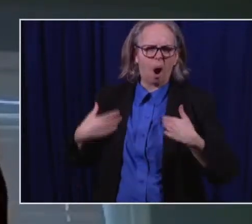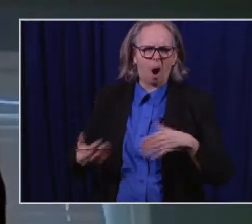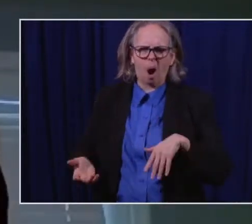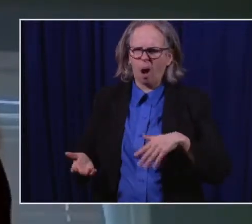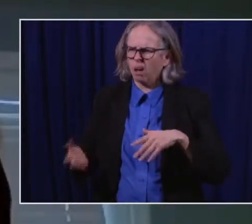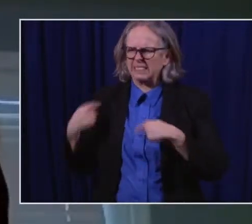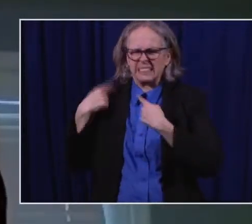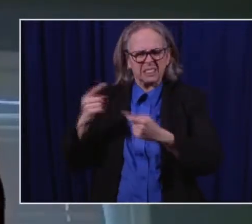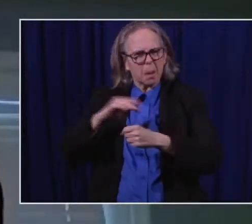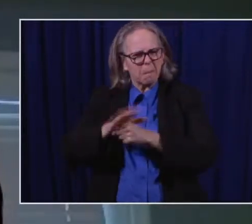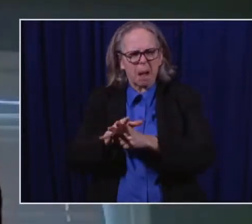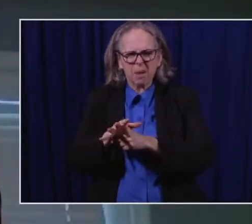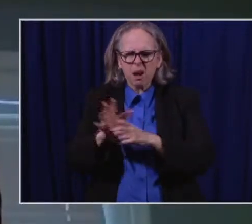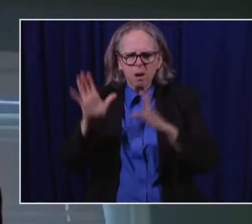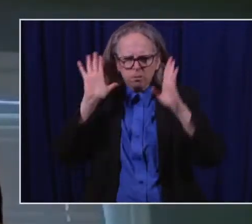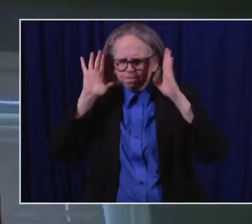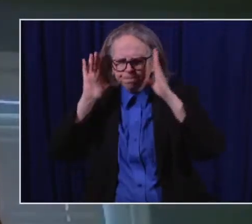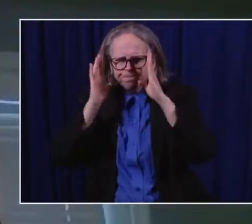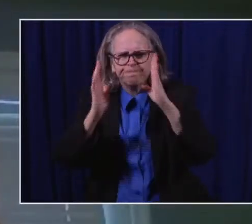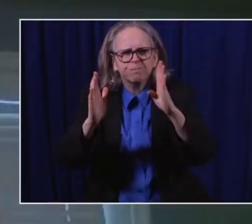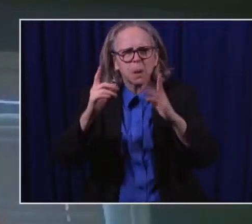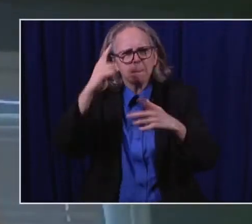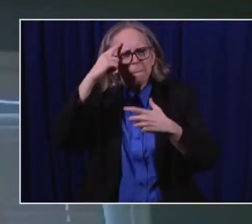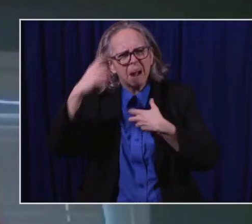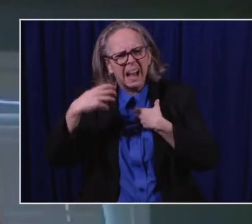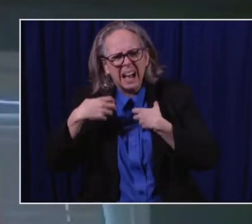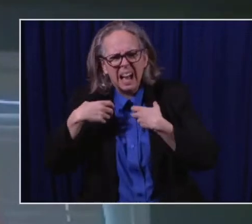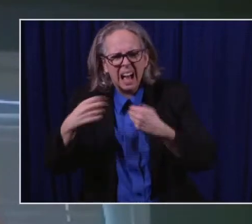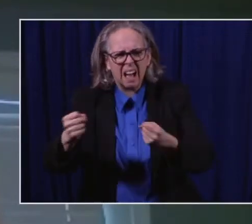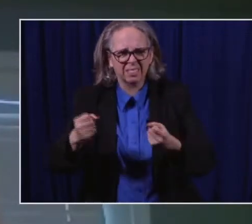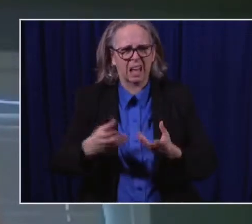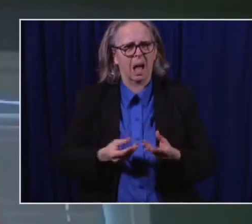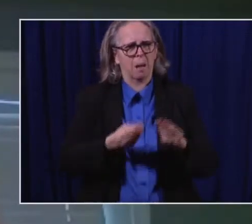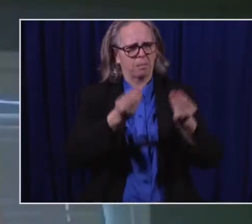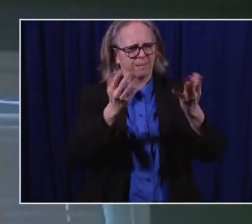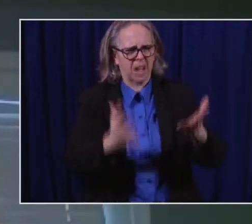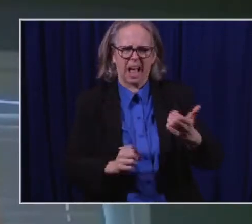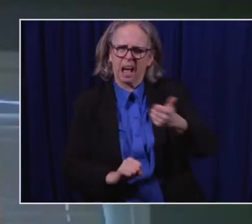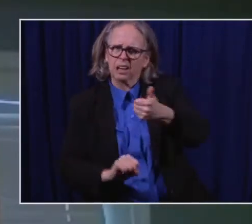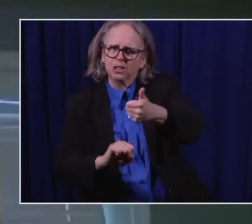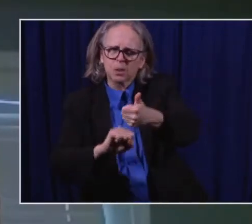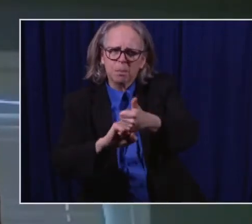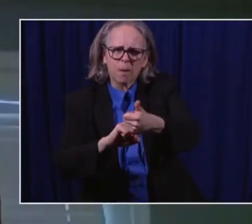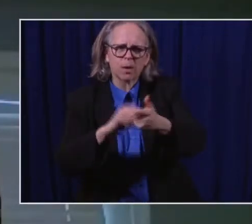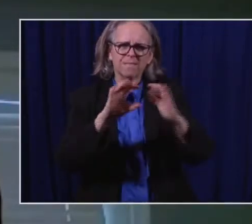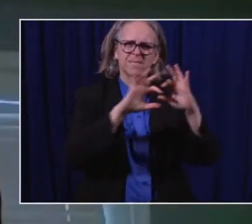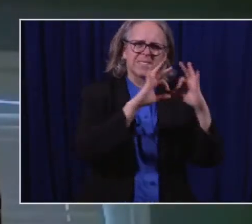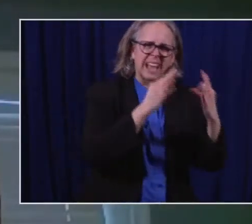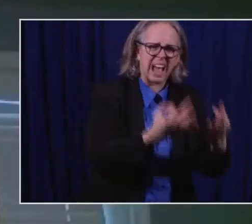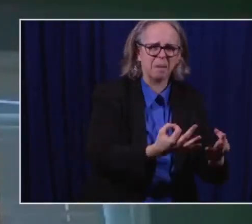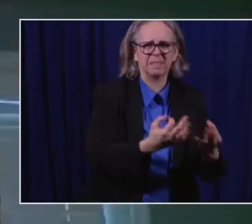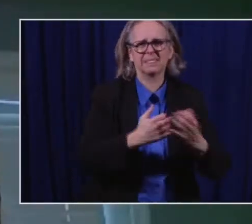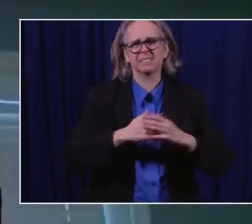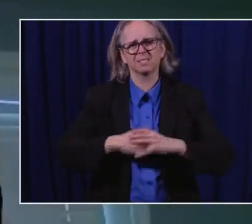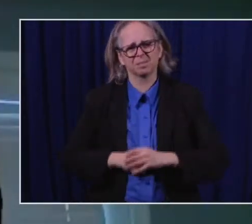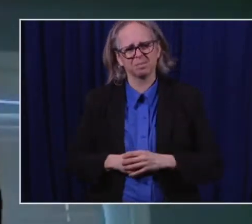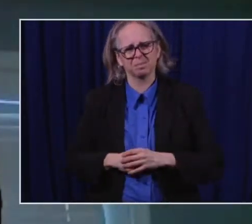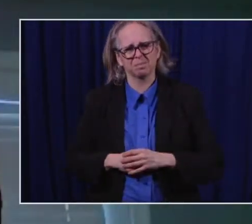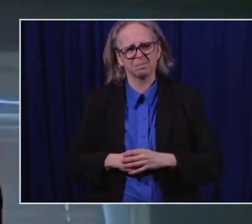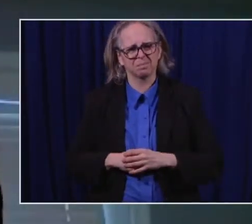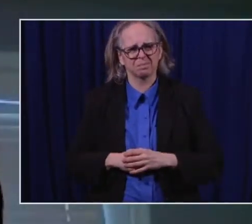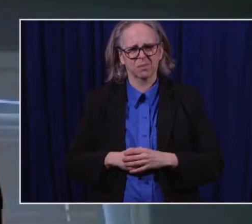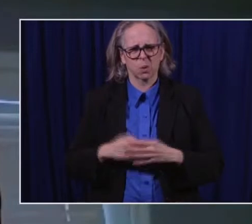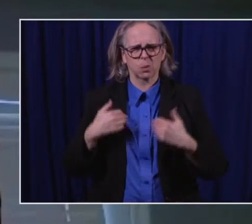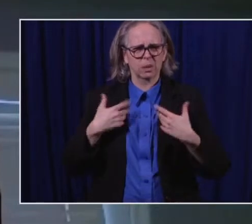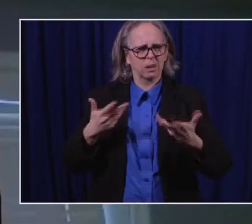for kids and families to get support through programs like Be Present and the Ohio Care Line. We're working in communities with youth groups